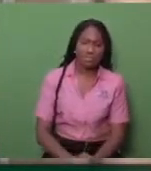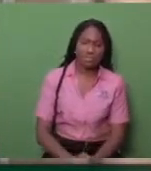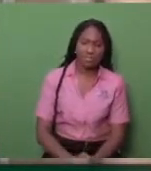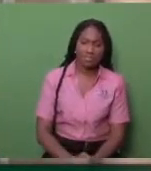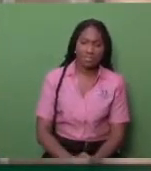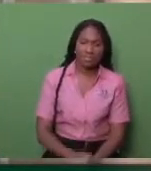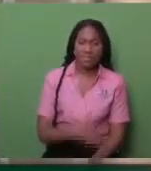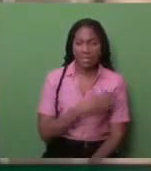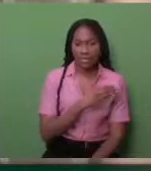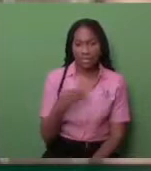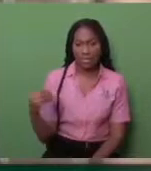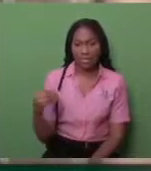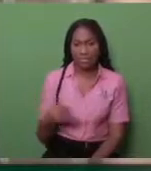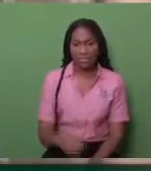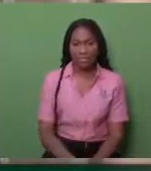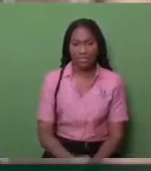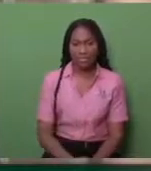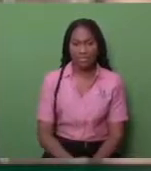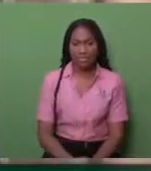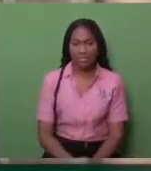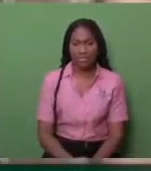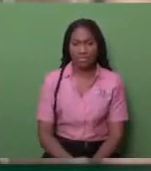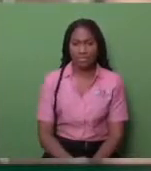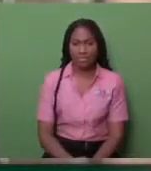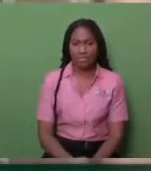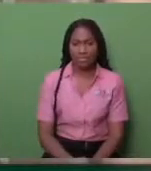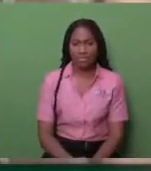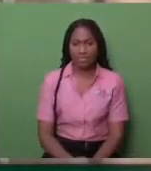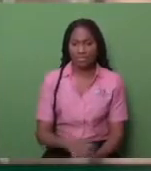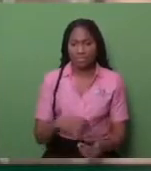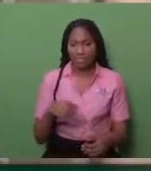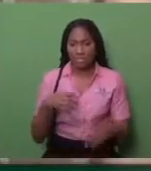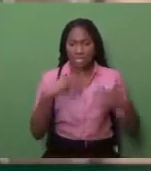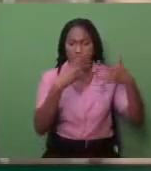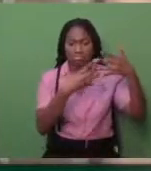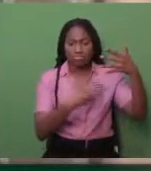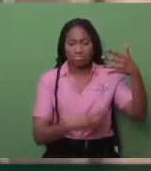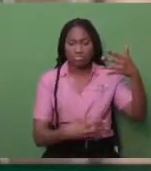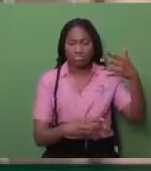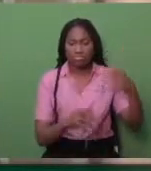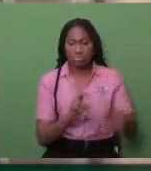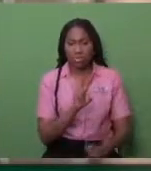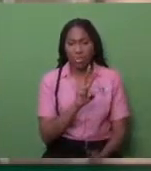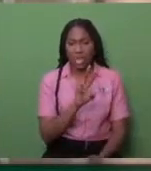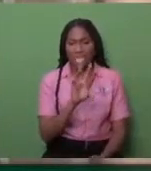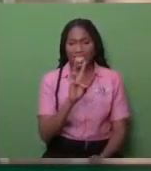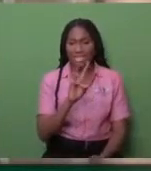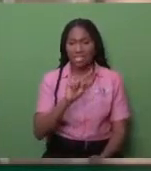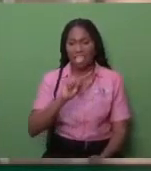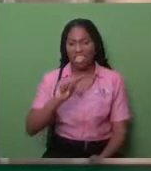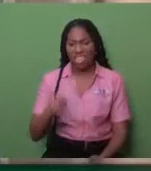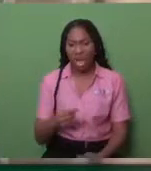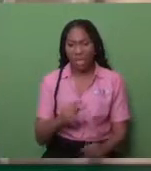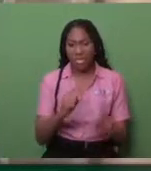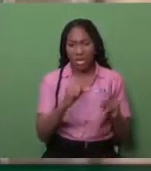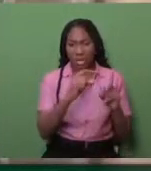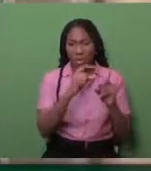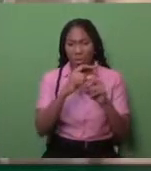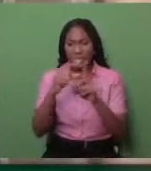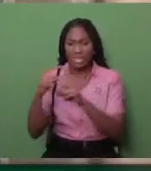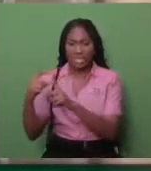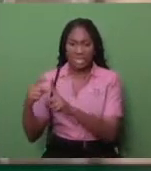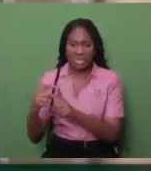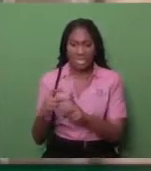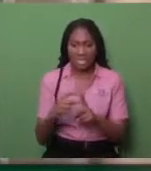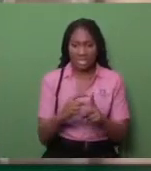time, his statement contained about 26,000 words. And in all of that